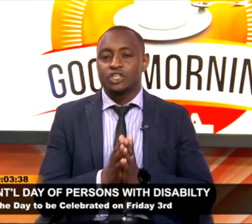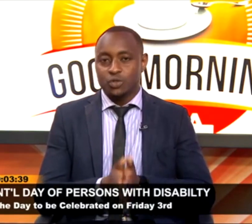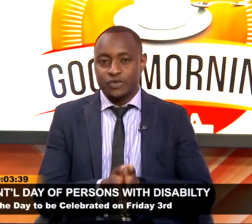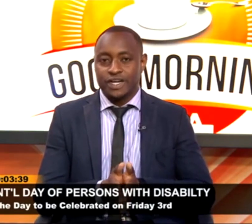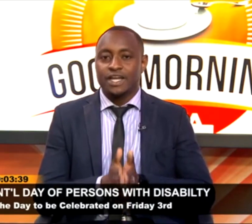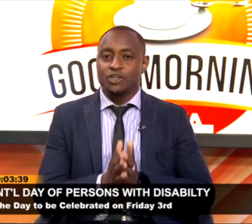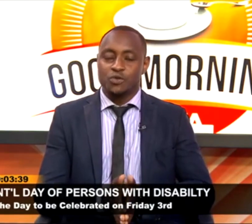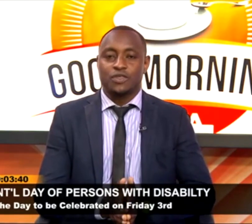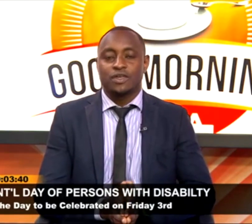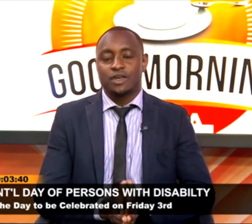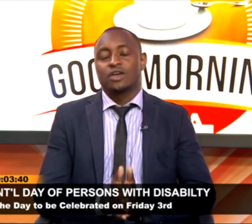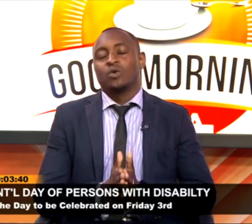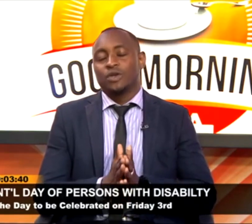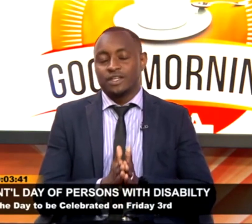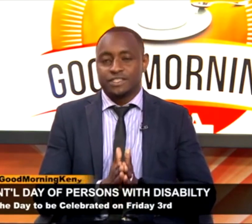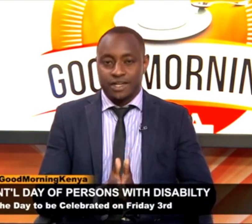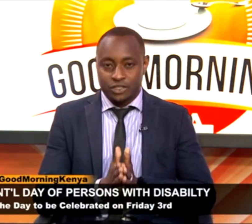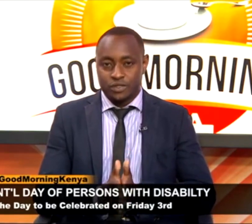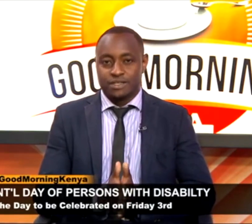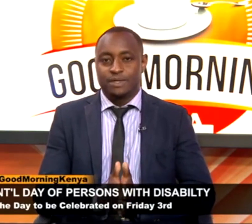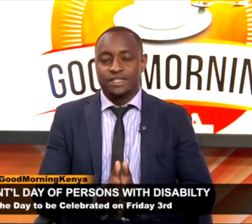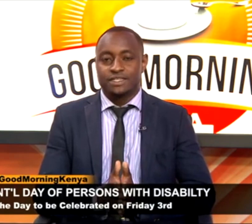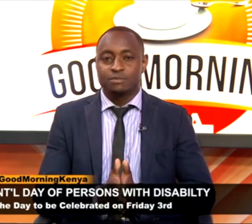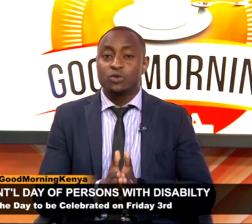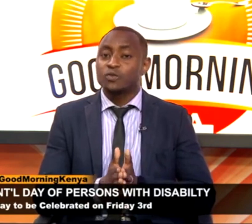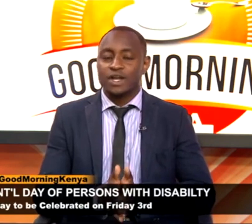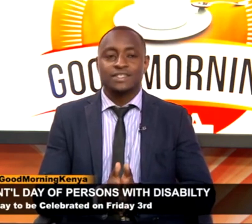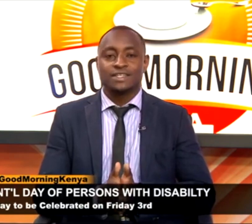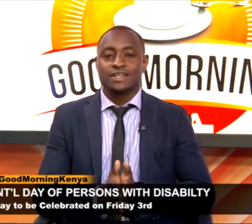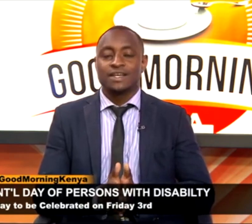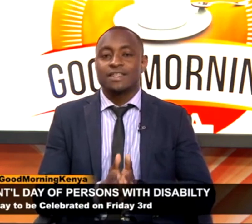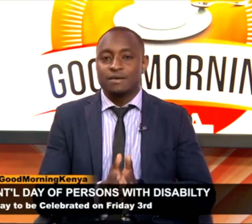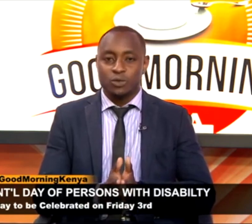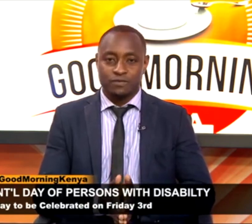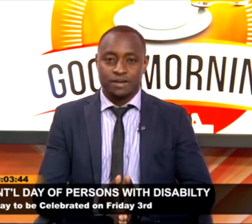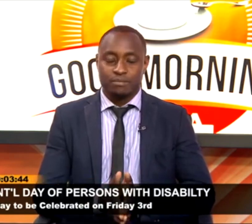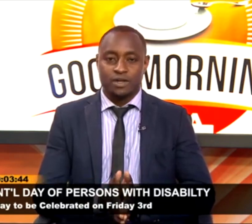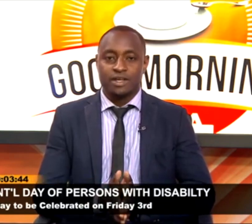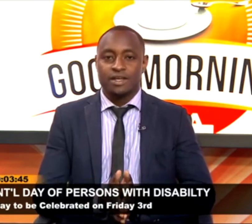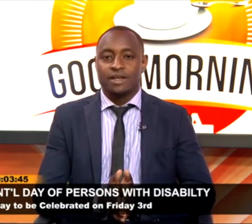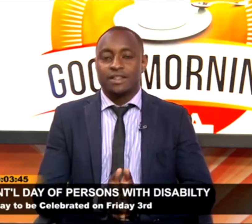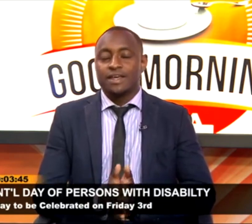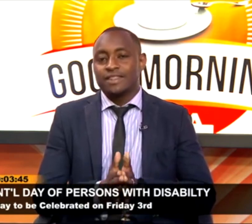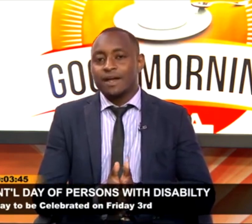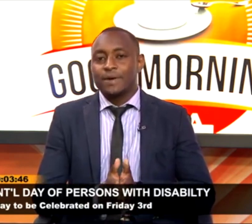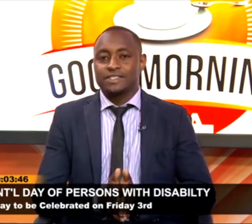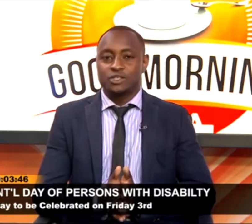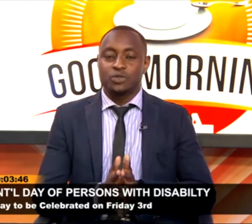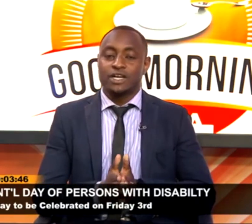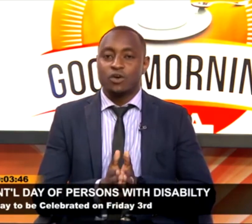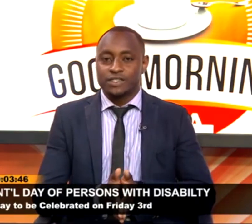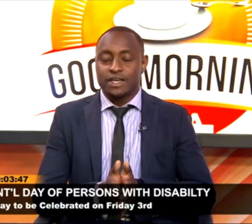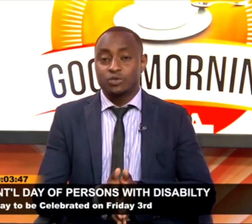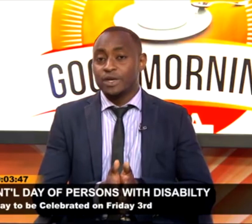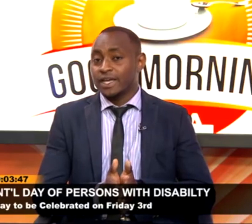especially children and youth with intellectual disabilities, because for us they are the most vulnerable. Mm-hmm. The capacity